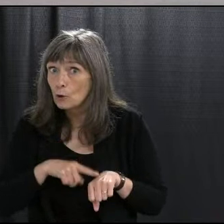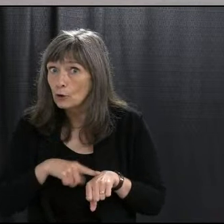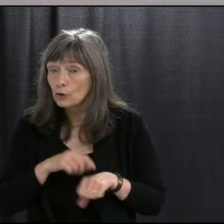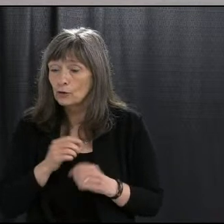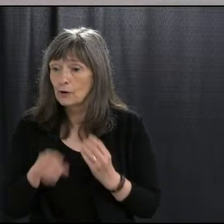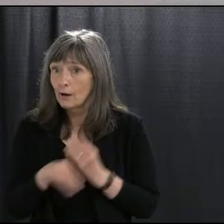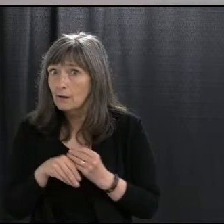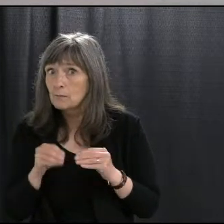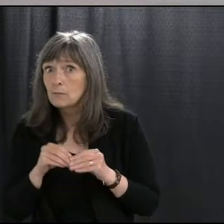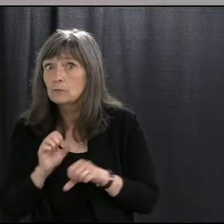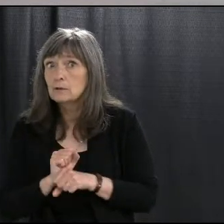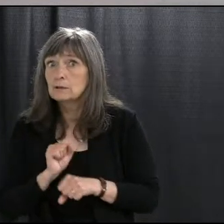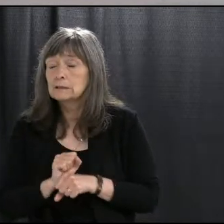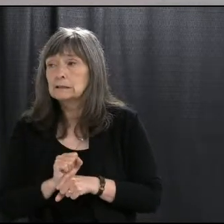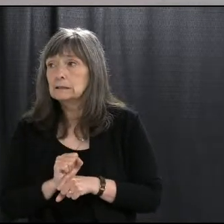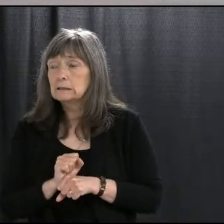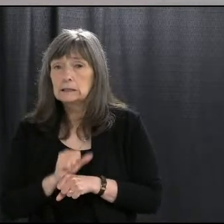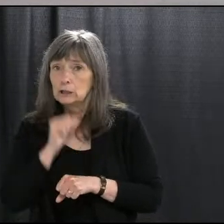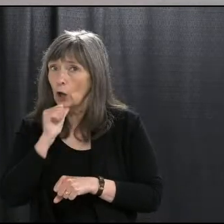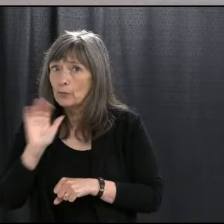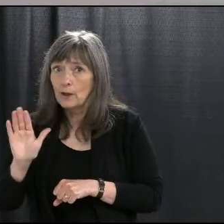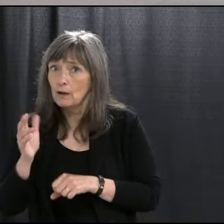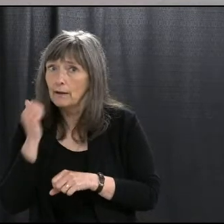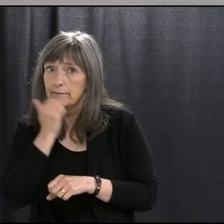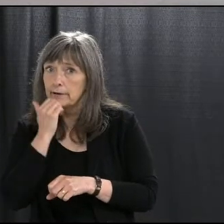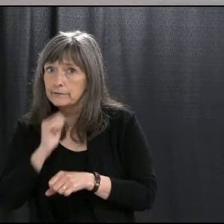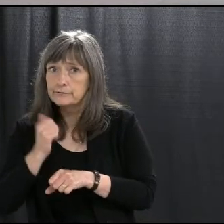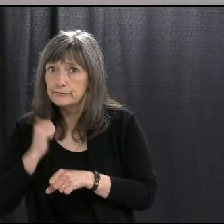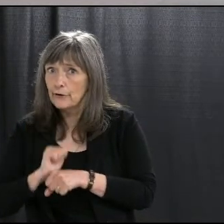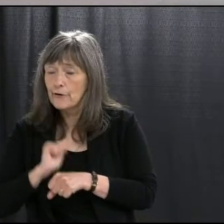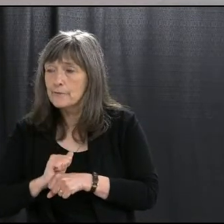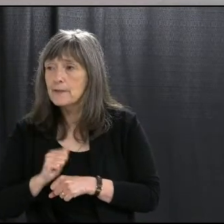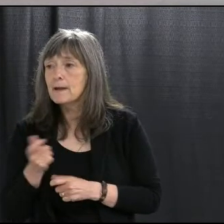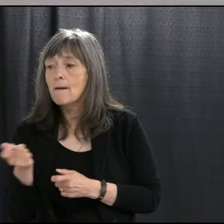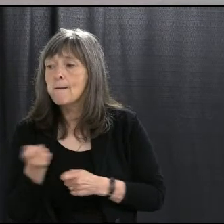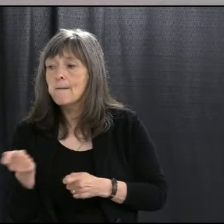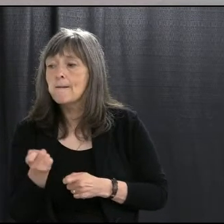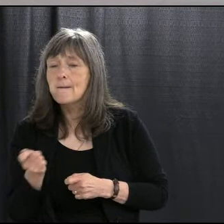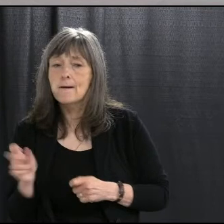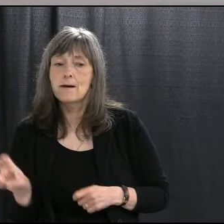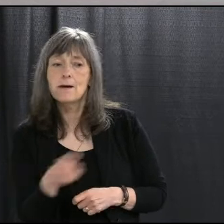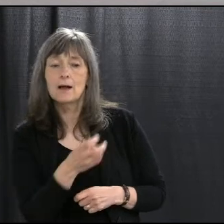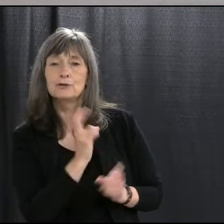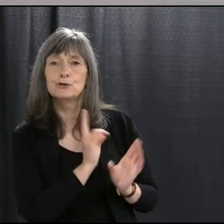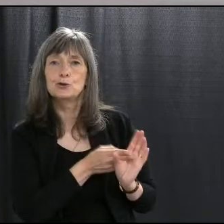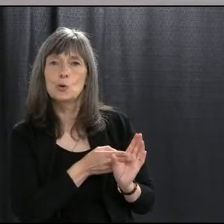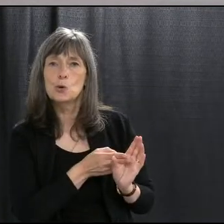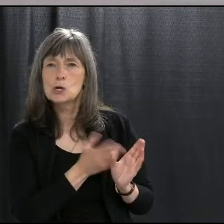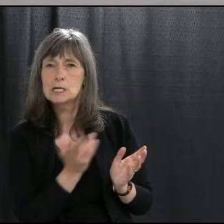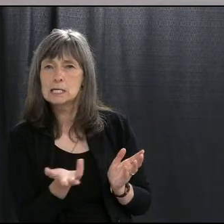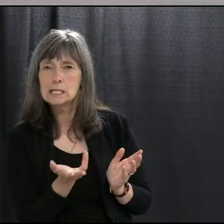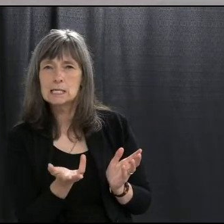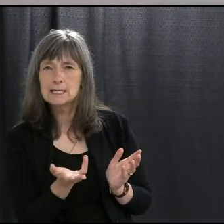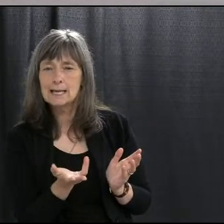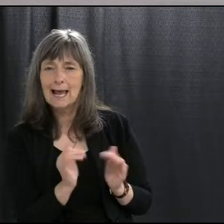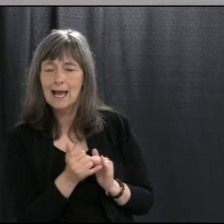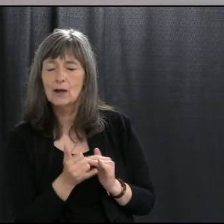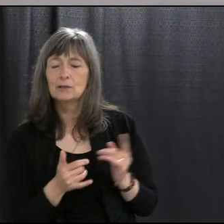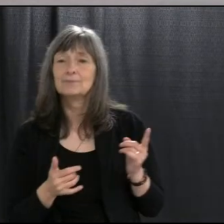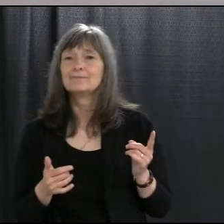doesn't detract from the services that are already being provided? I think Melissa hit the nail on the head, and I'll let her repeat what she said